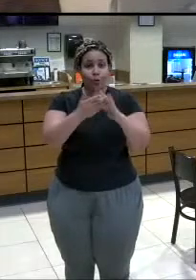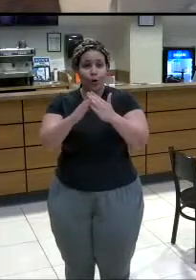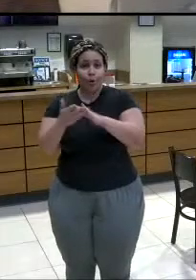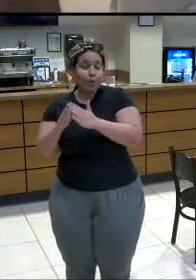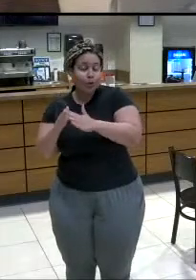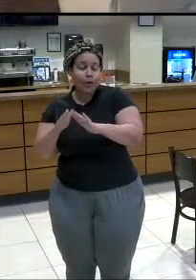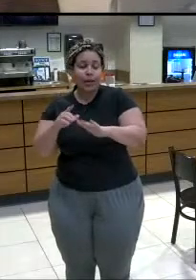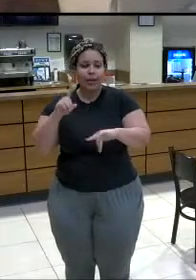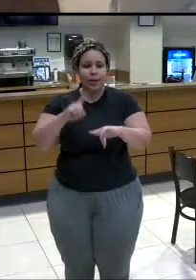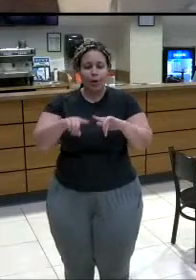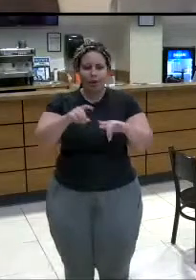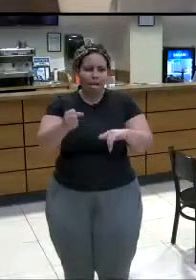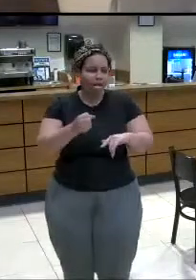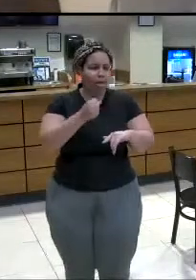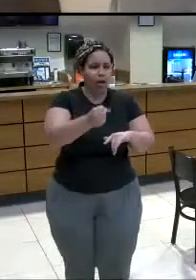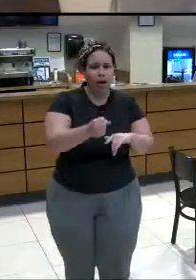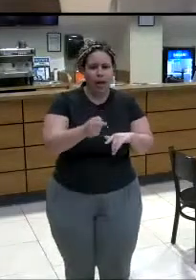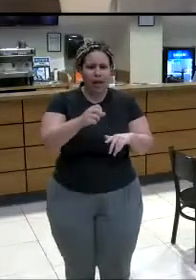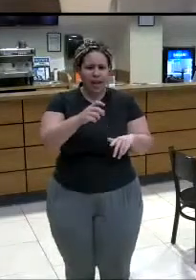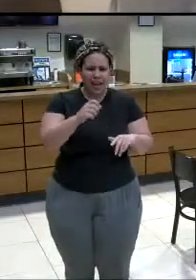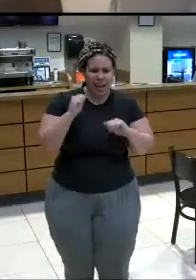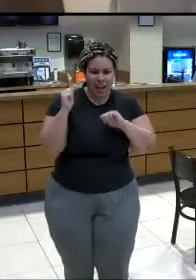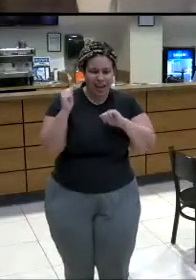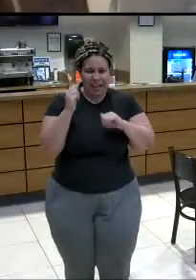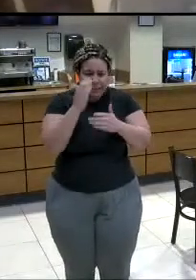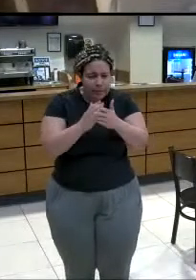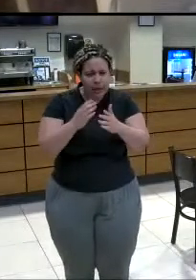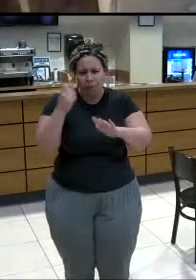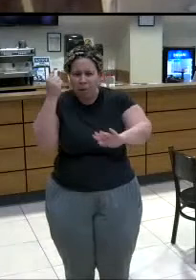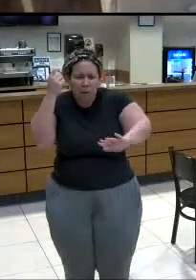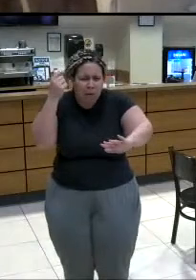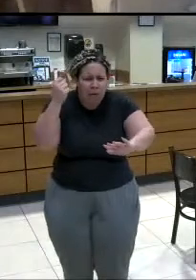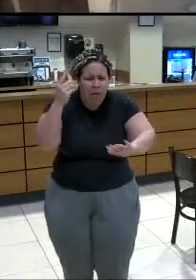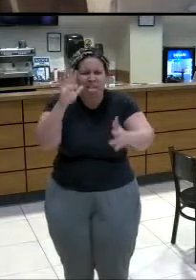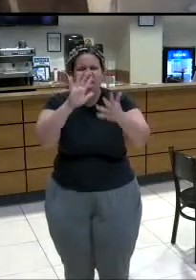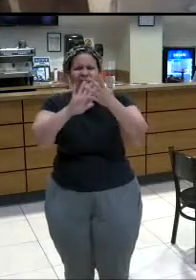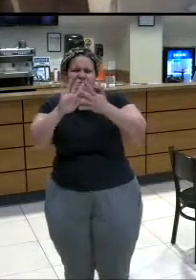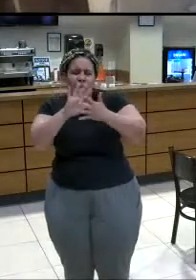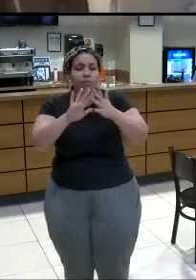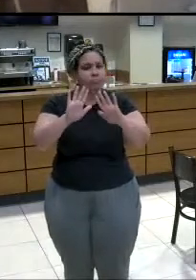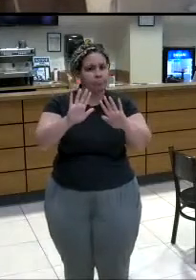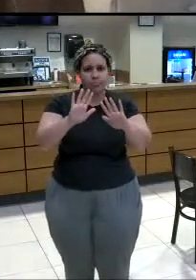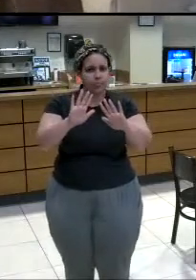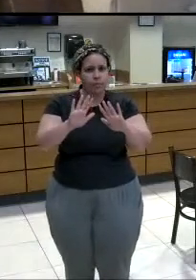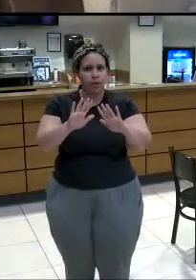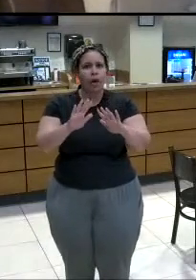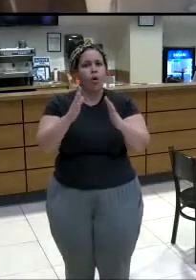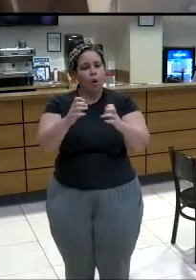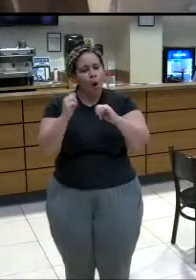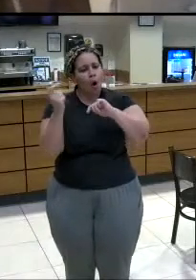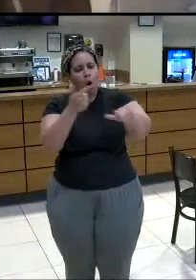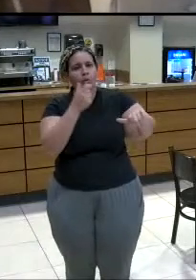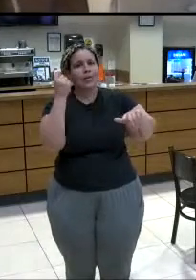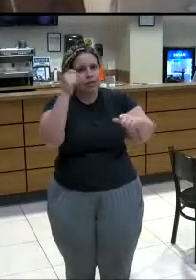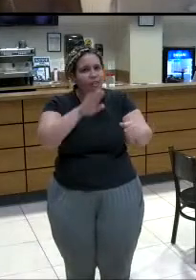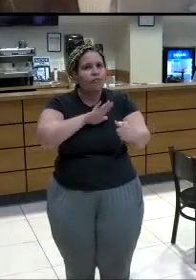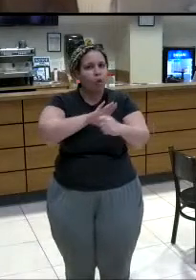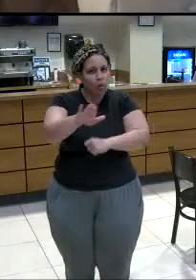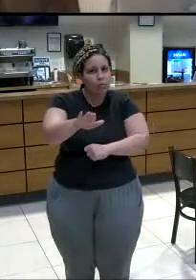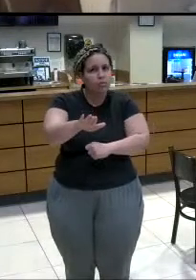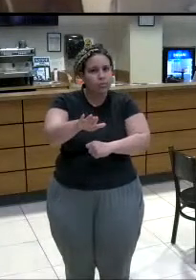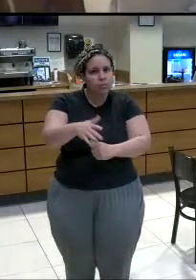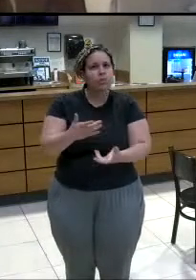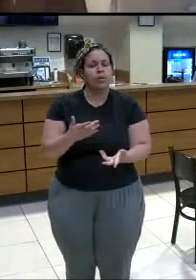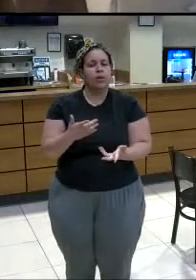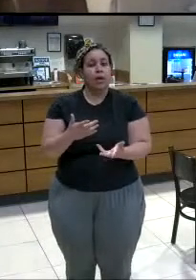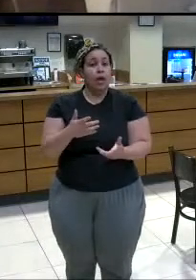everyone not have the same understanding of it. So as a part of the rollout plan, we want to make sure that we train our parents, be it if it's through a virtual